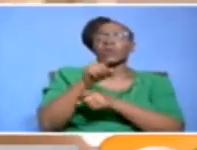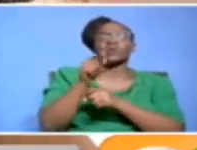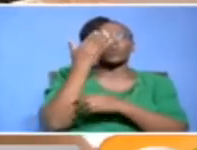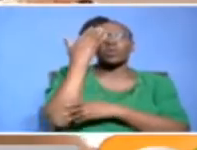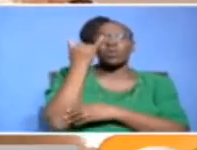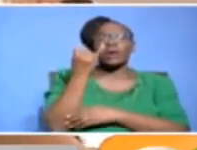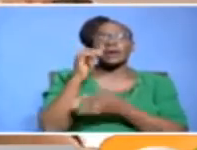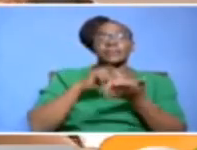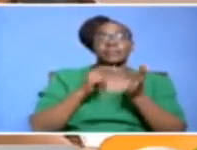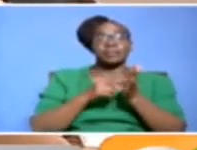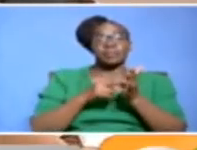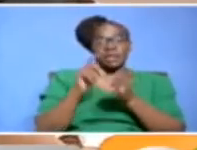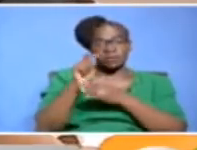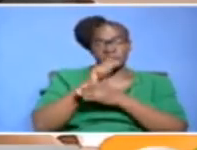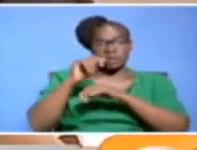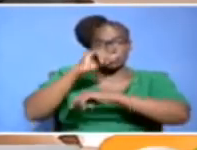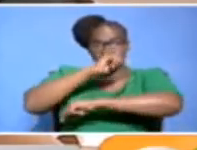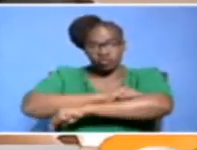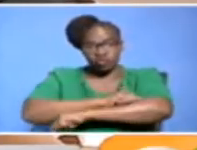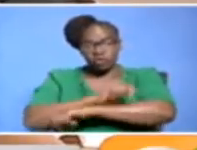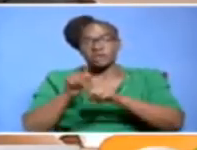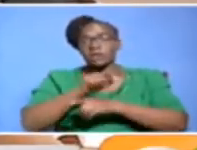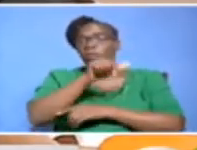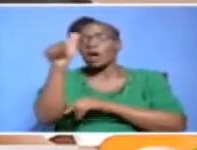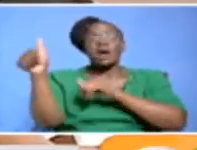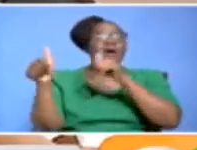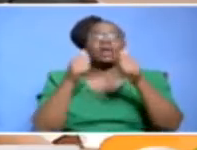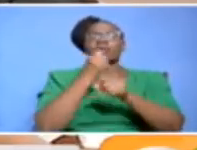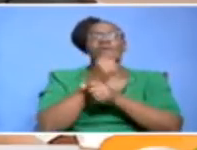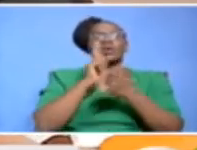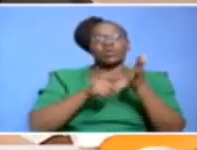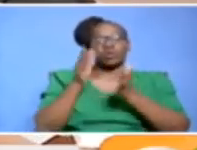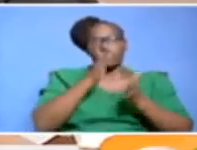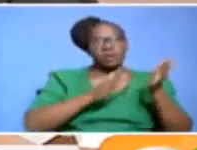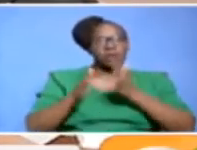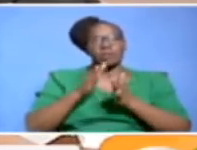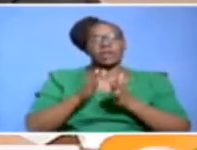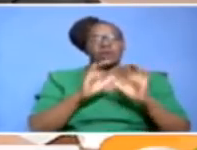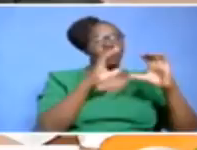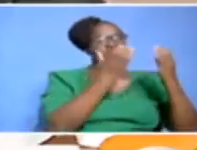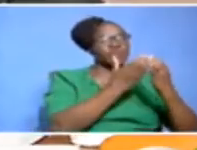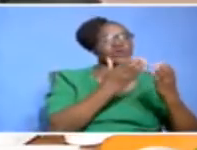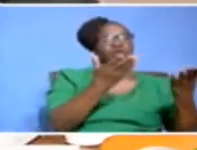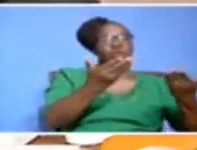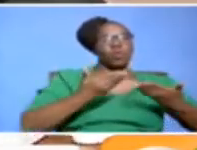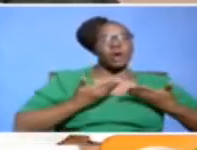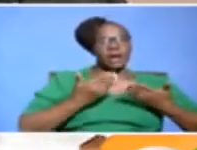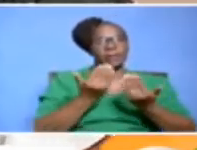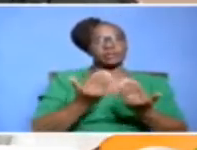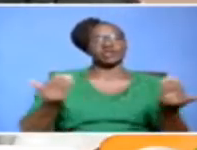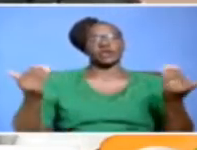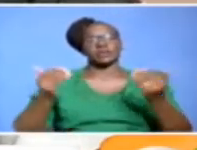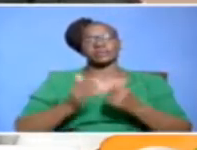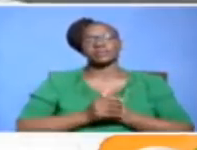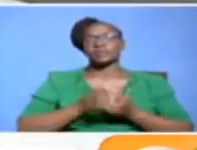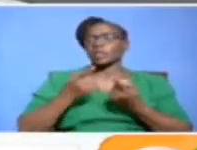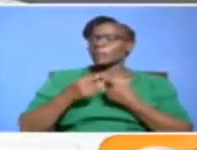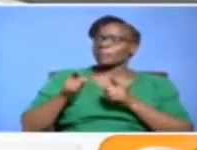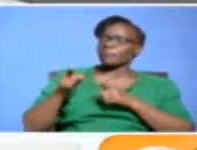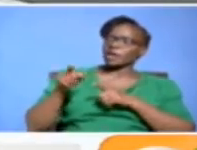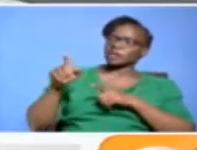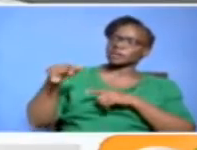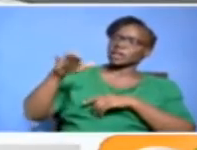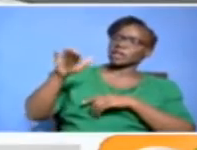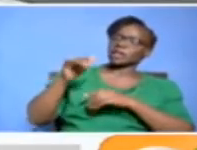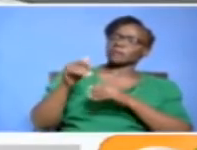the rehabilitation in the school, what else are we doing in the community to prepare them to receive this child? Right. Yeah. And what about preventative